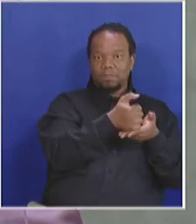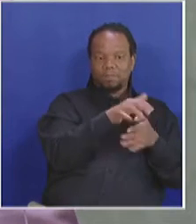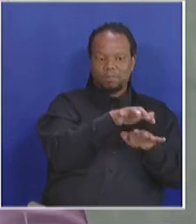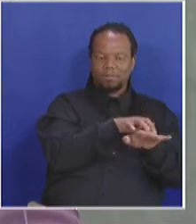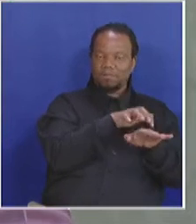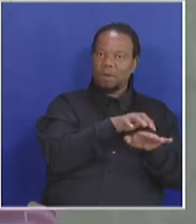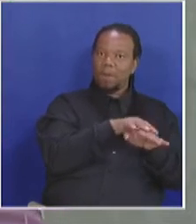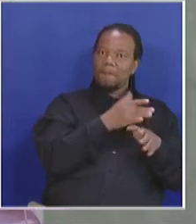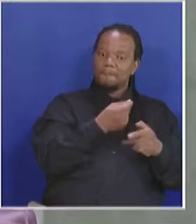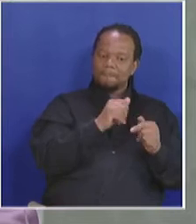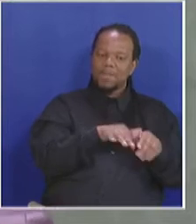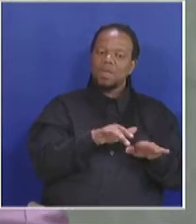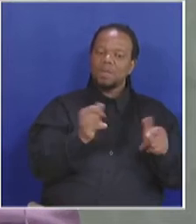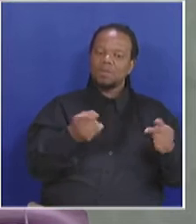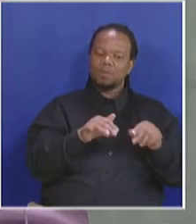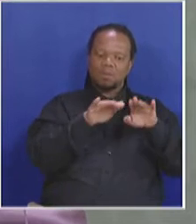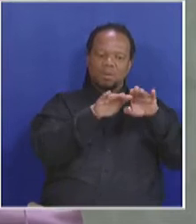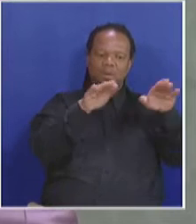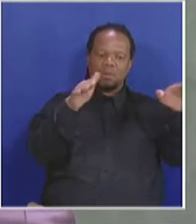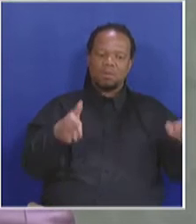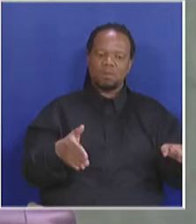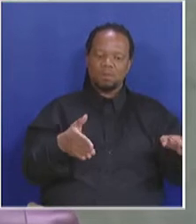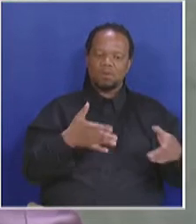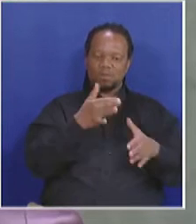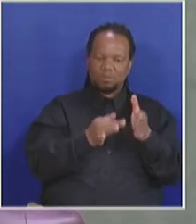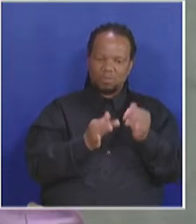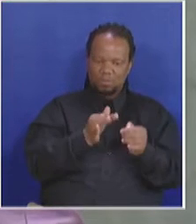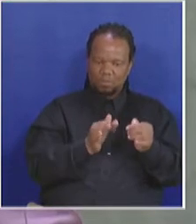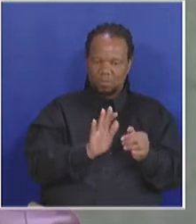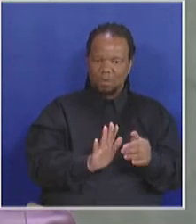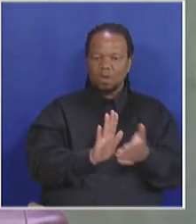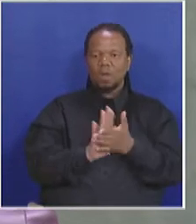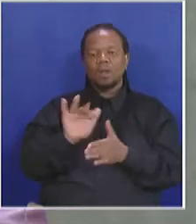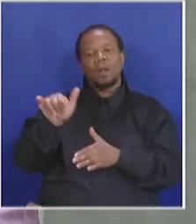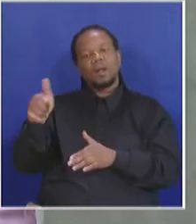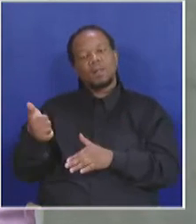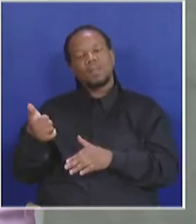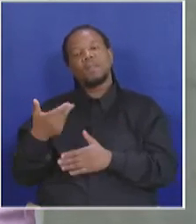smaller tanks for the storage of milk. A dairy manager with the relevant skills needs to be